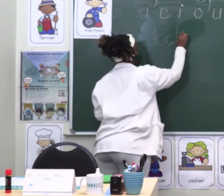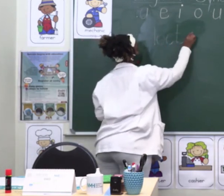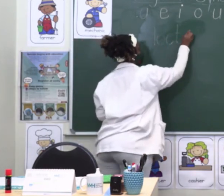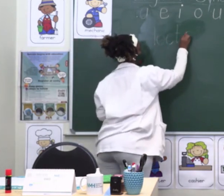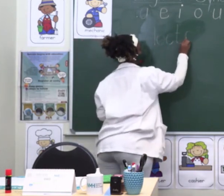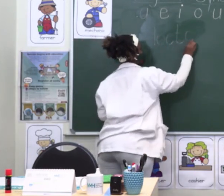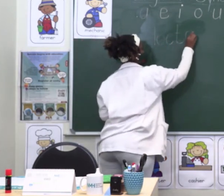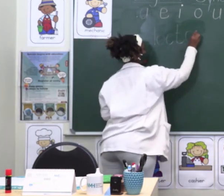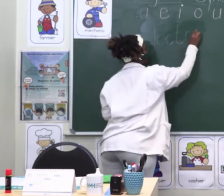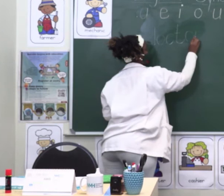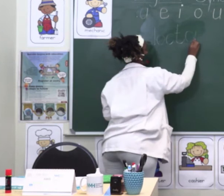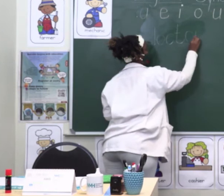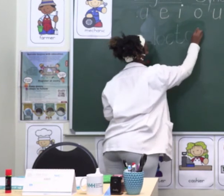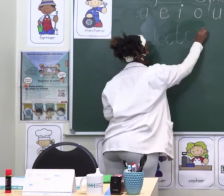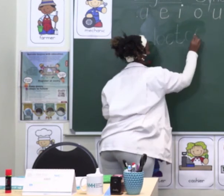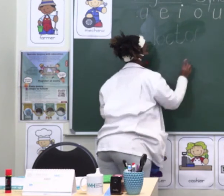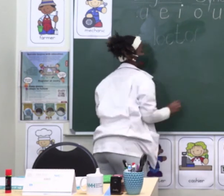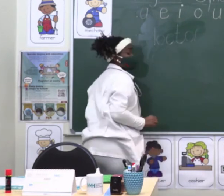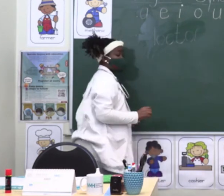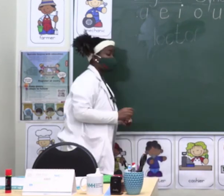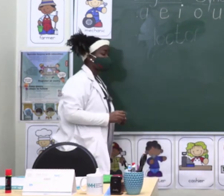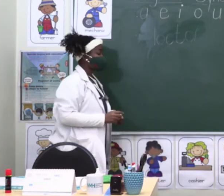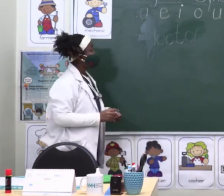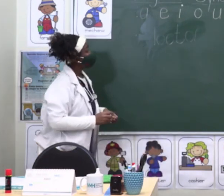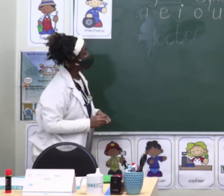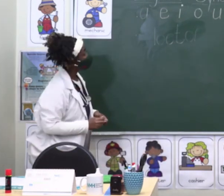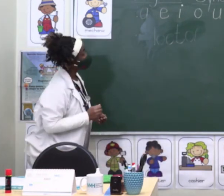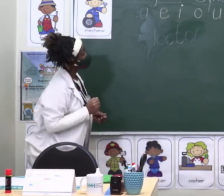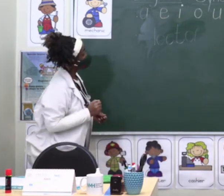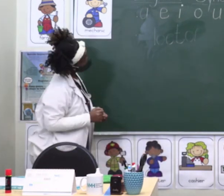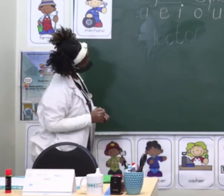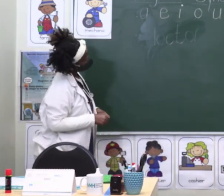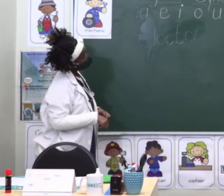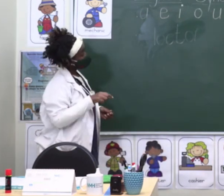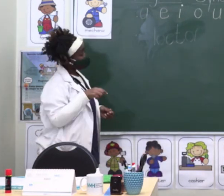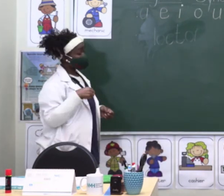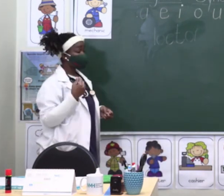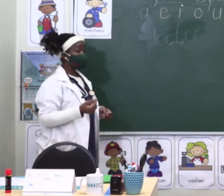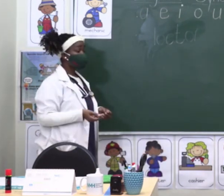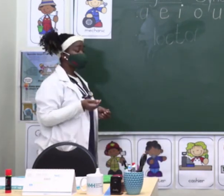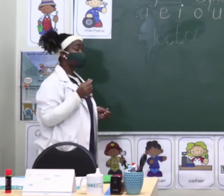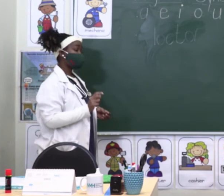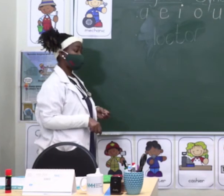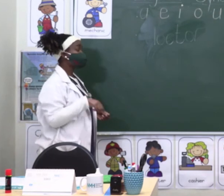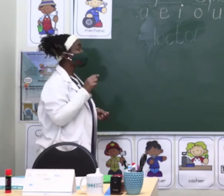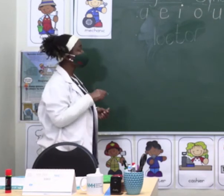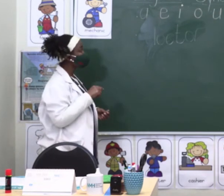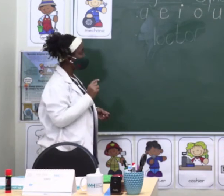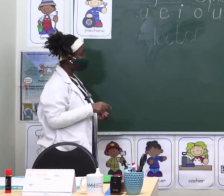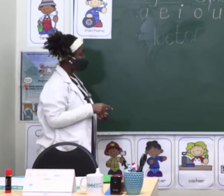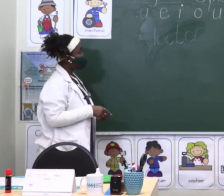Doctor. Okay, the first rule that we need to do is to count how many vowel sounds we